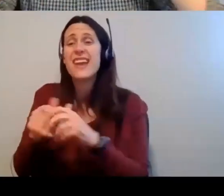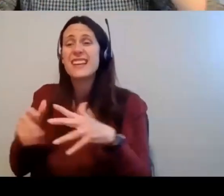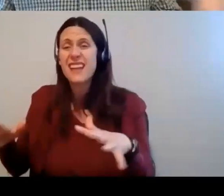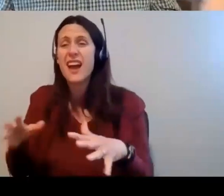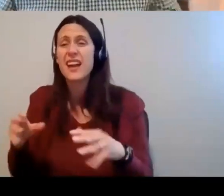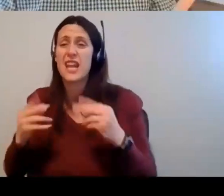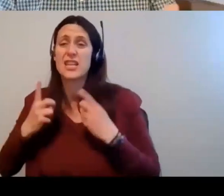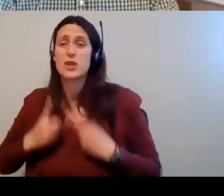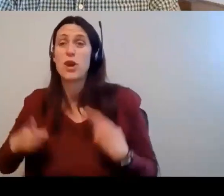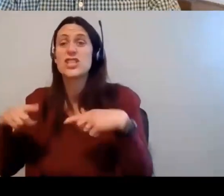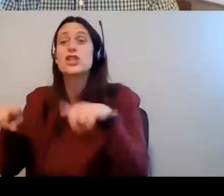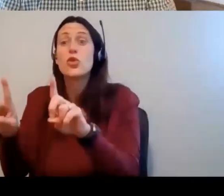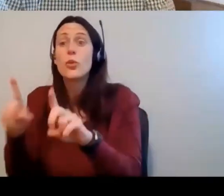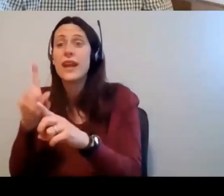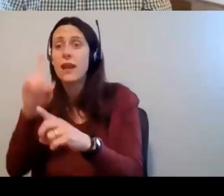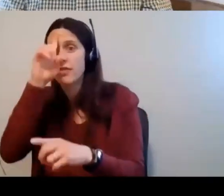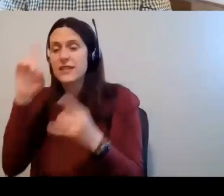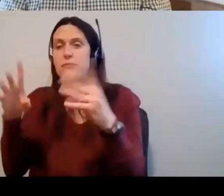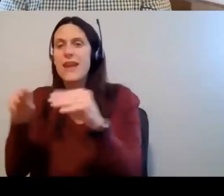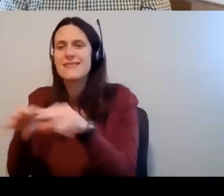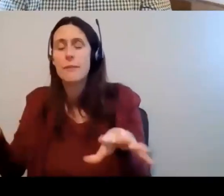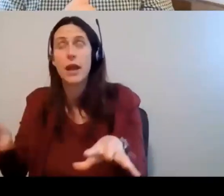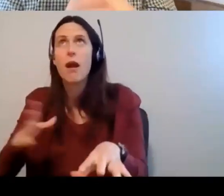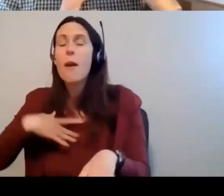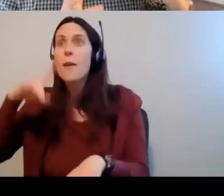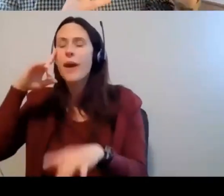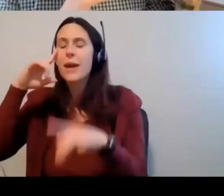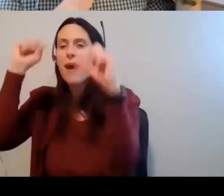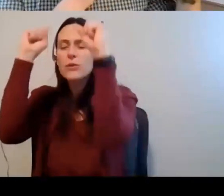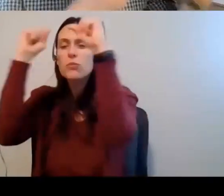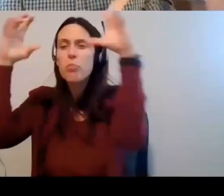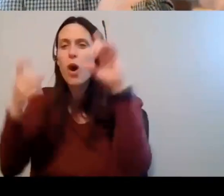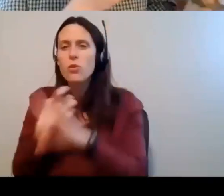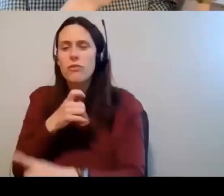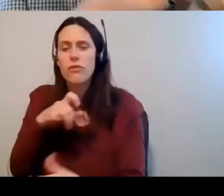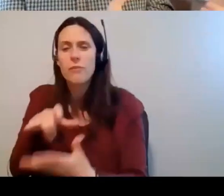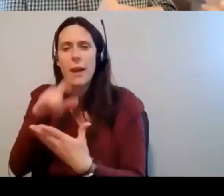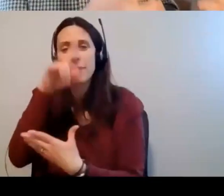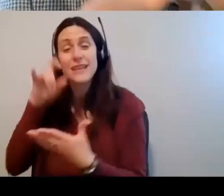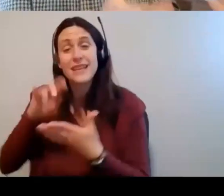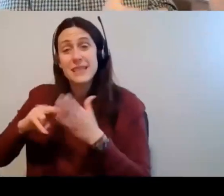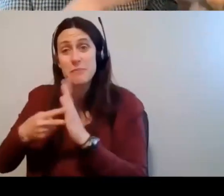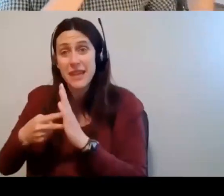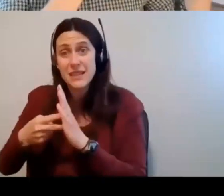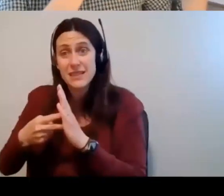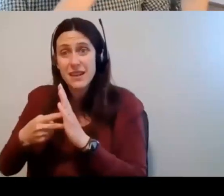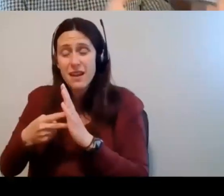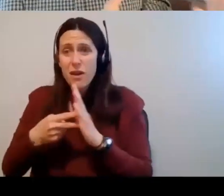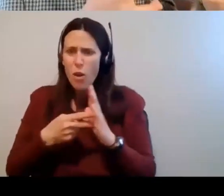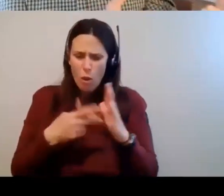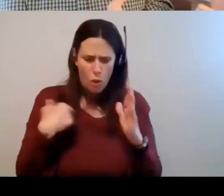My mind was blown by that fact, because what that really means is we have this ingrained,